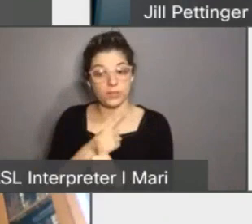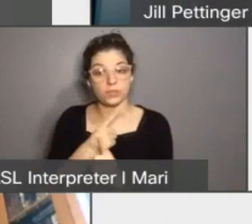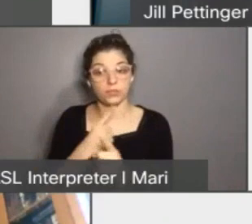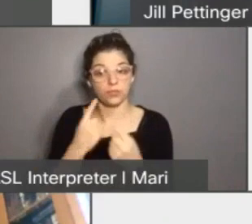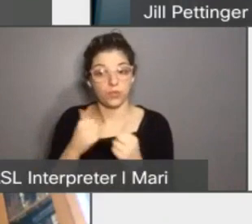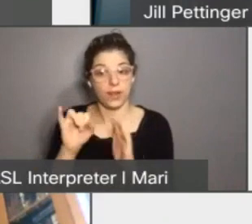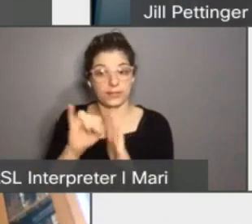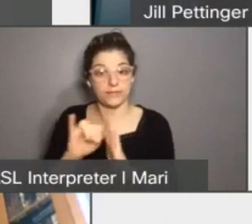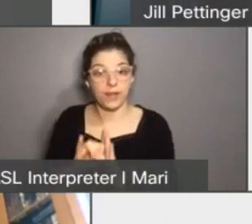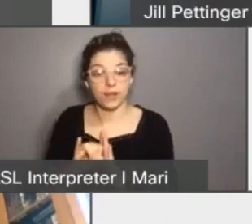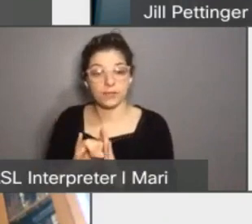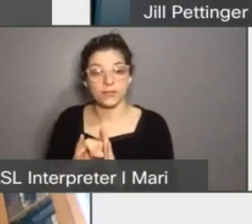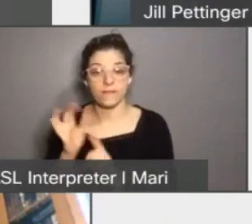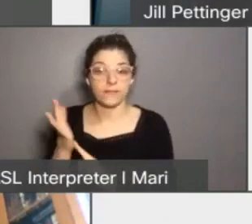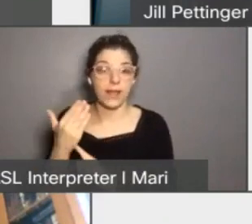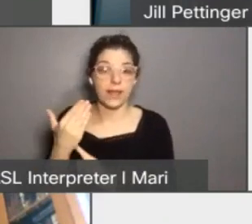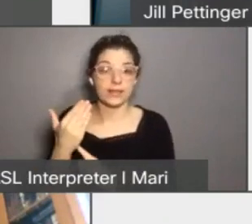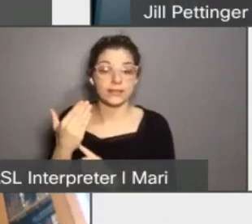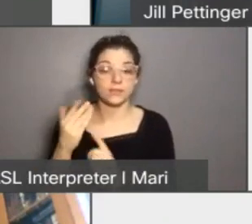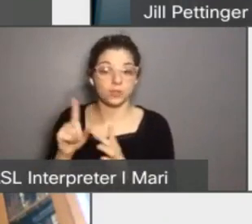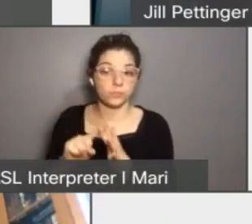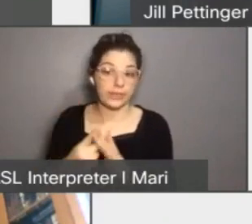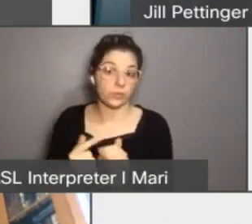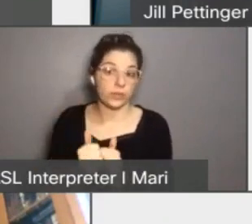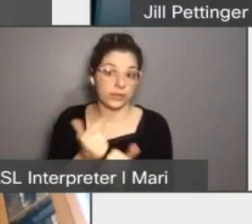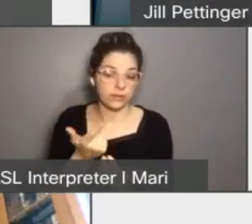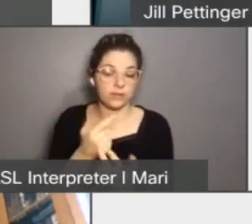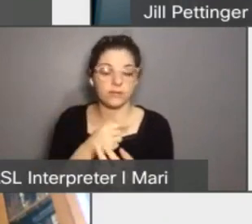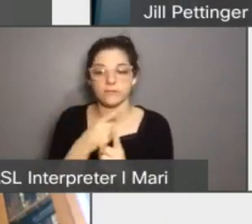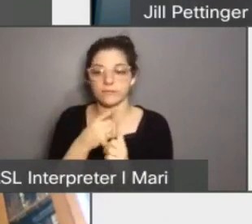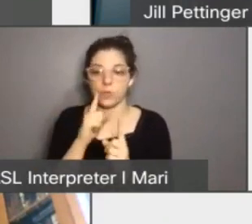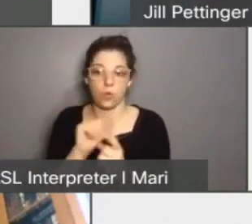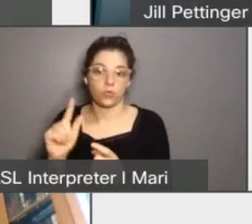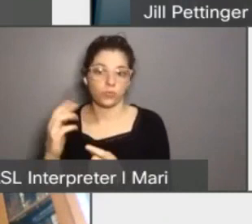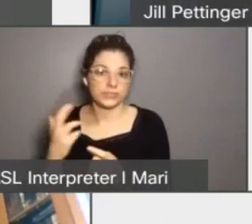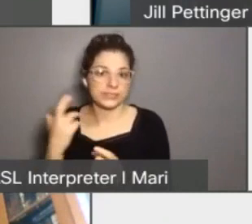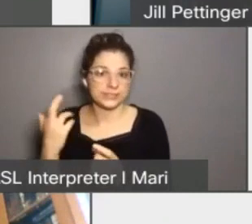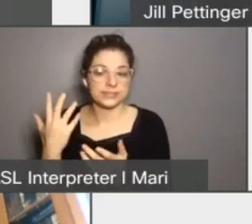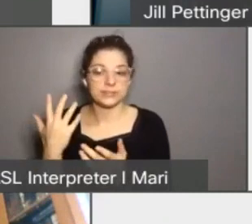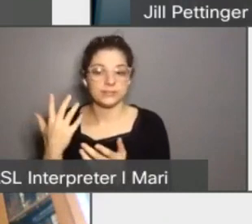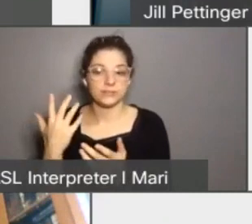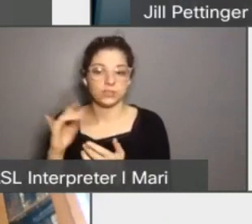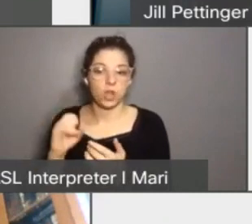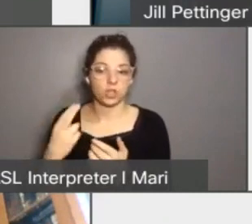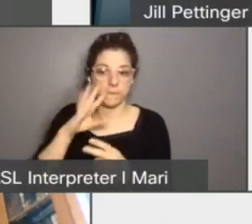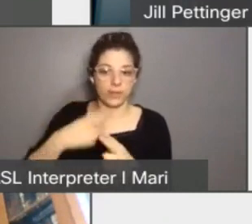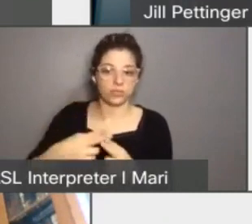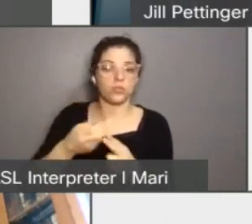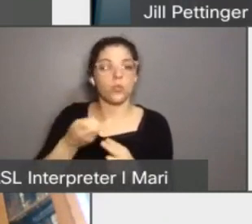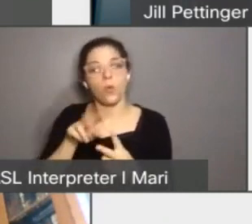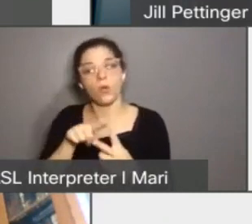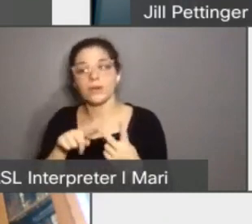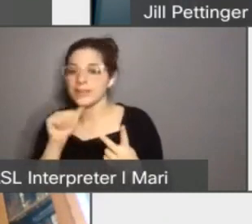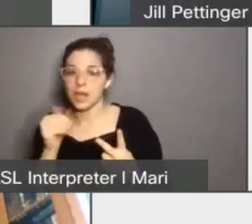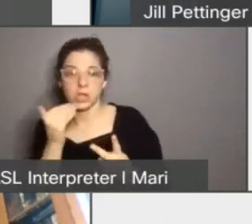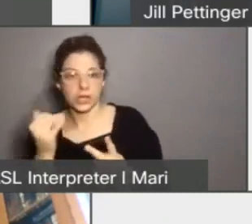and identify a flag to begin with, for all the reasons that Josh had mentioned, or is it not so